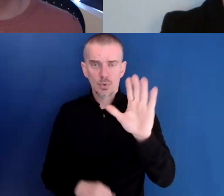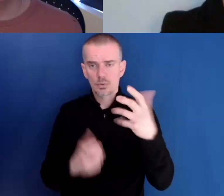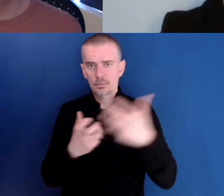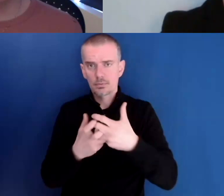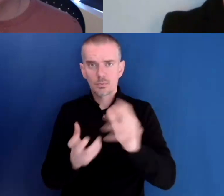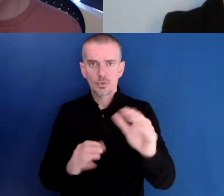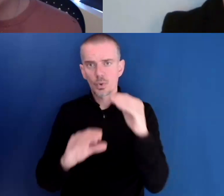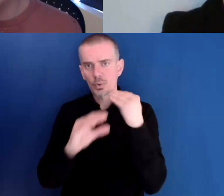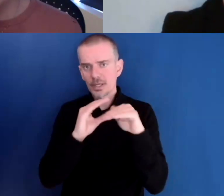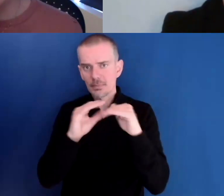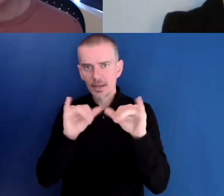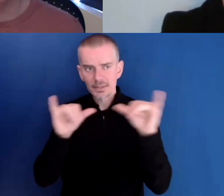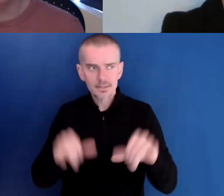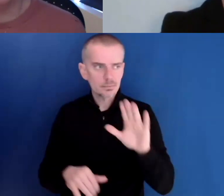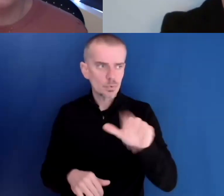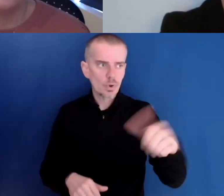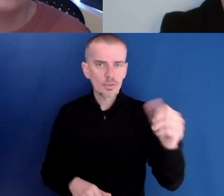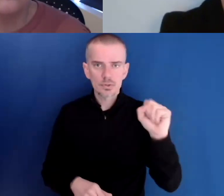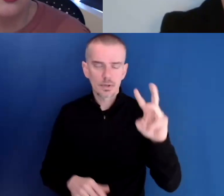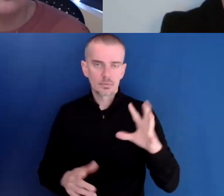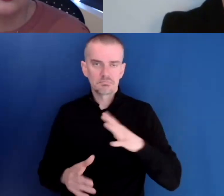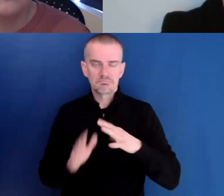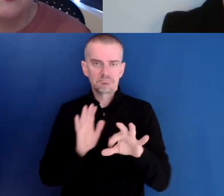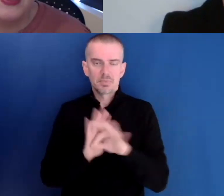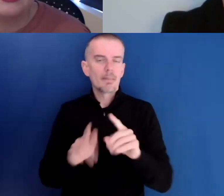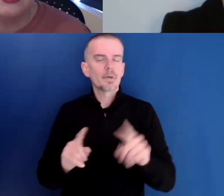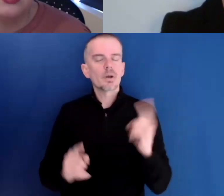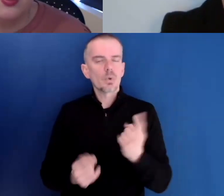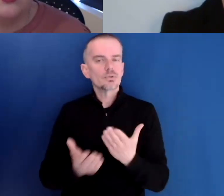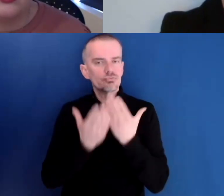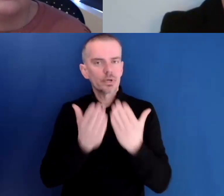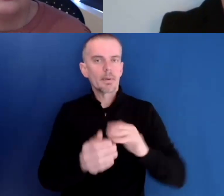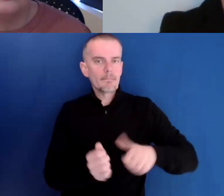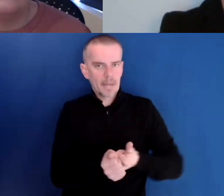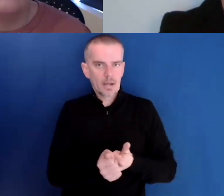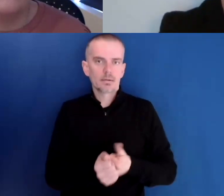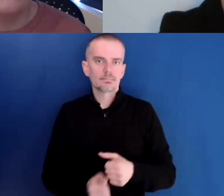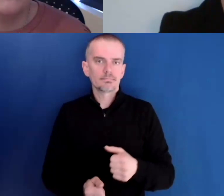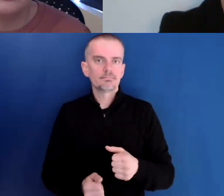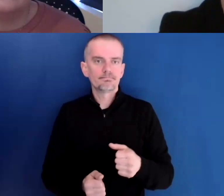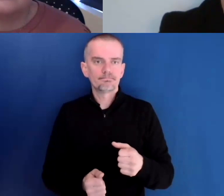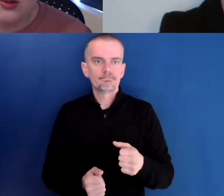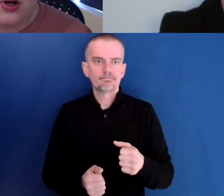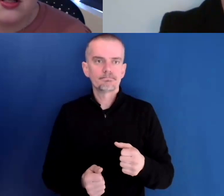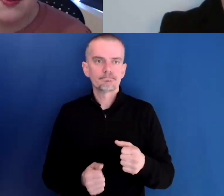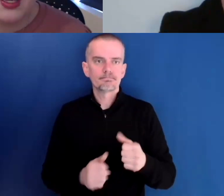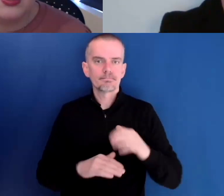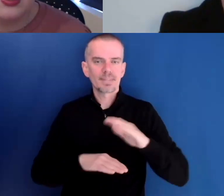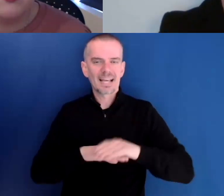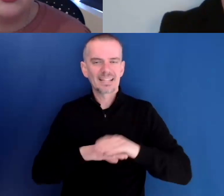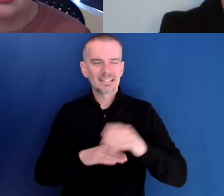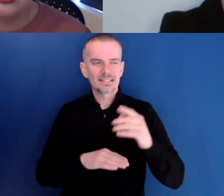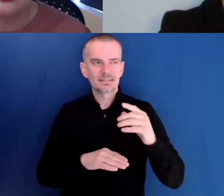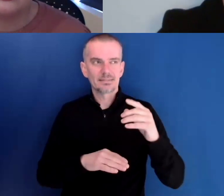and your other softwares that you're using, but I do always recommend backing it up at least to one